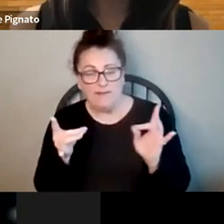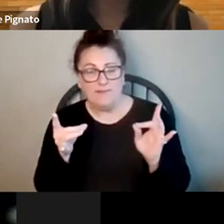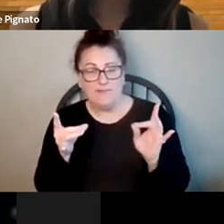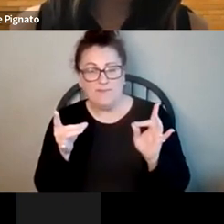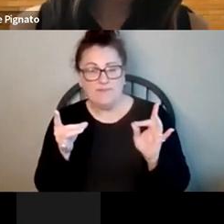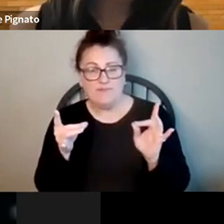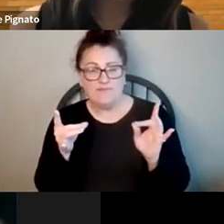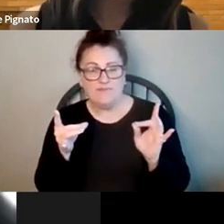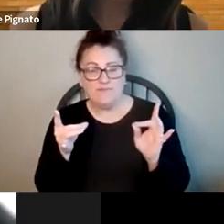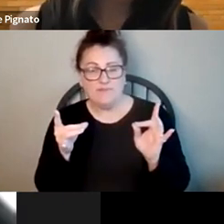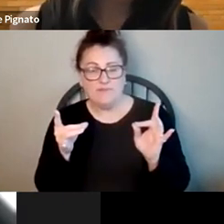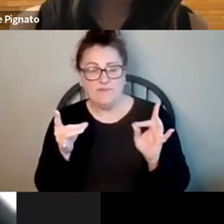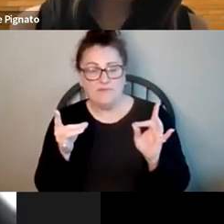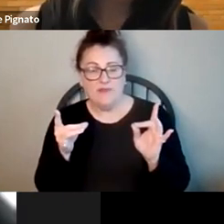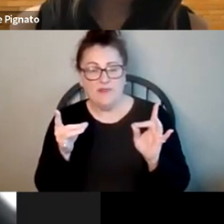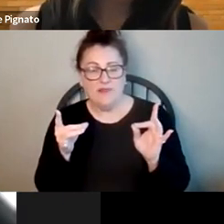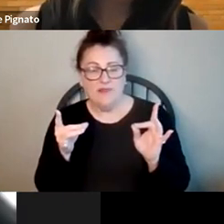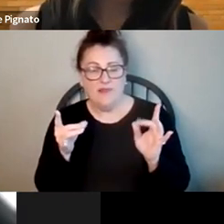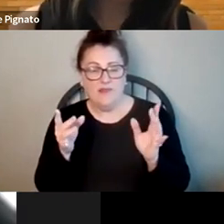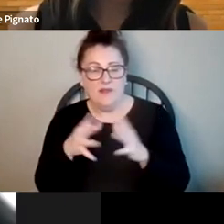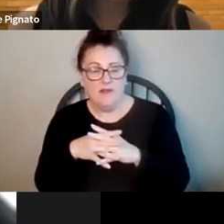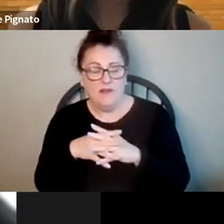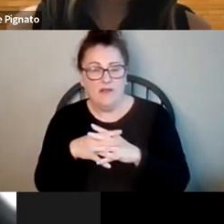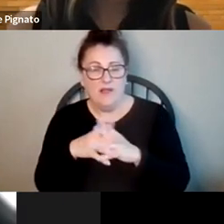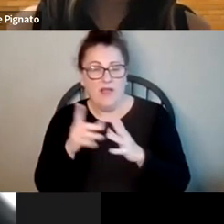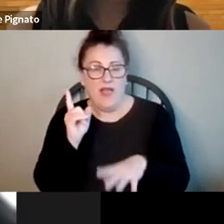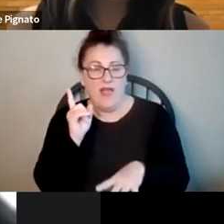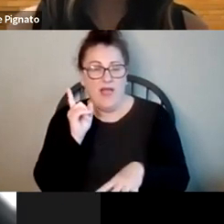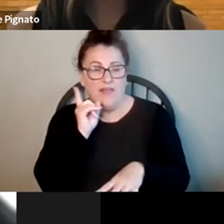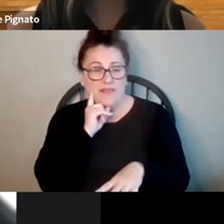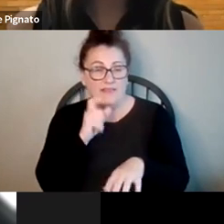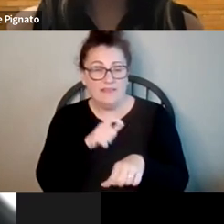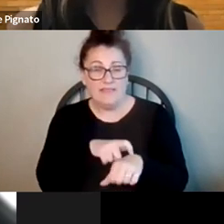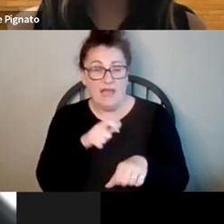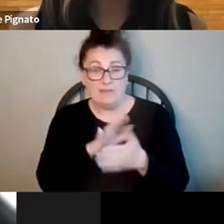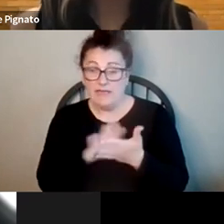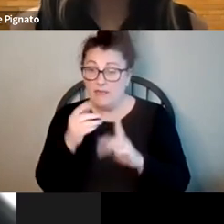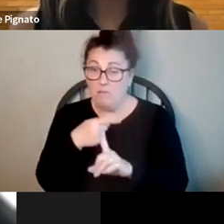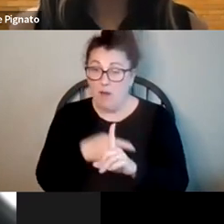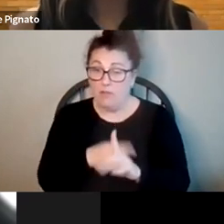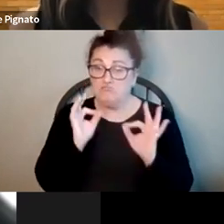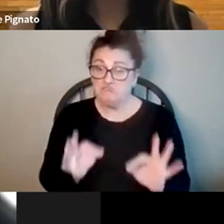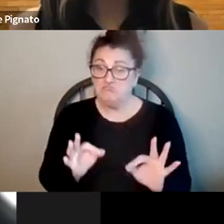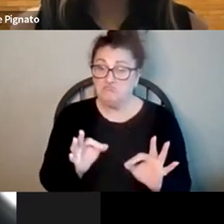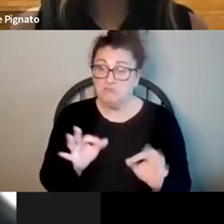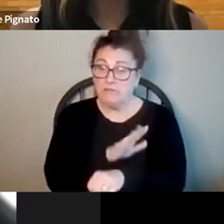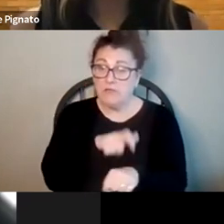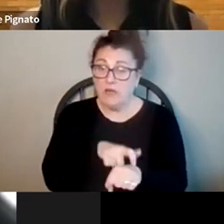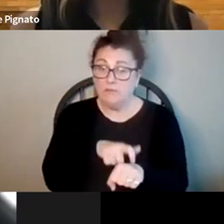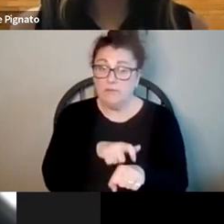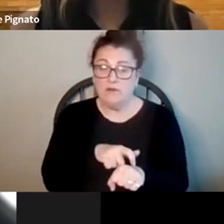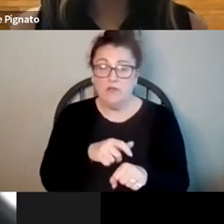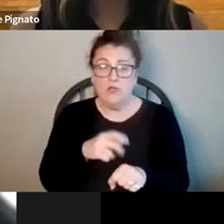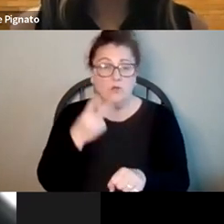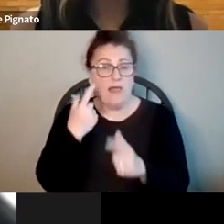that I see the opportunity, because I think your window was nice, right? A month, that was solid. So I look at languages,